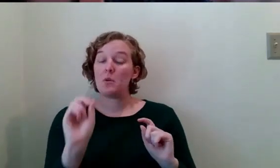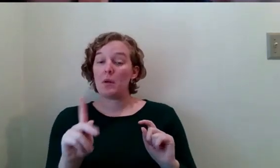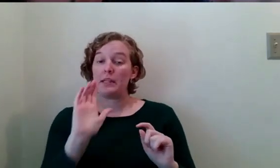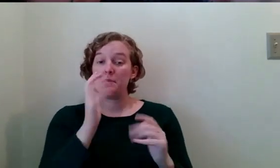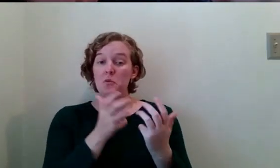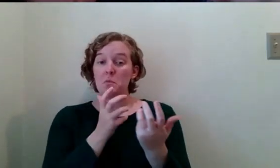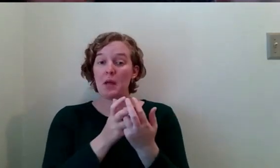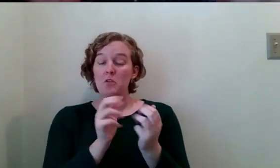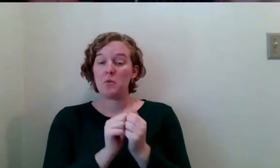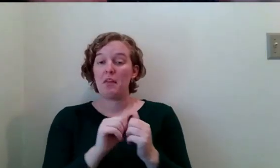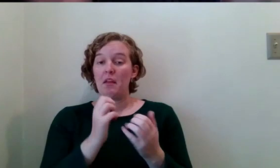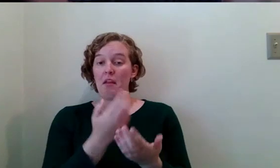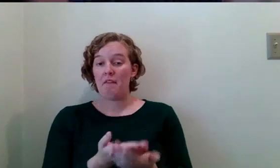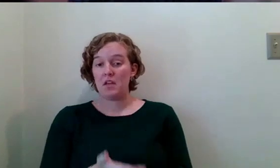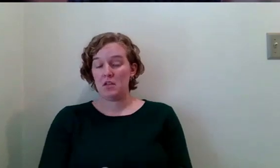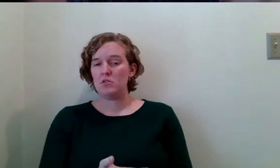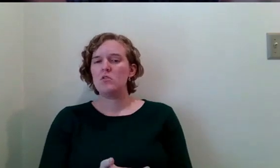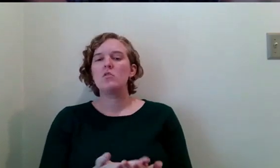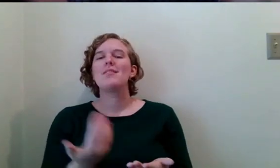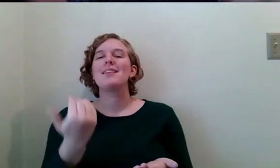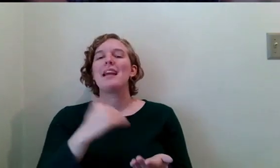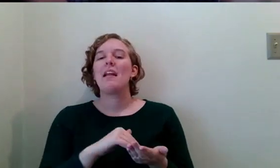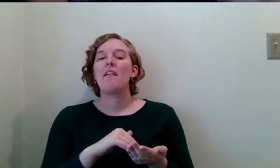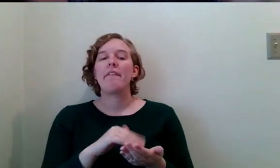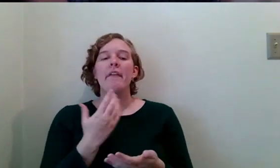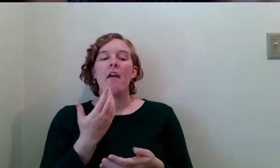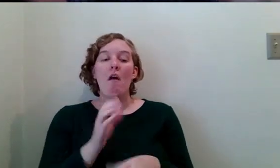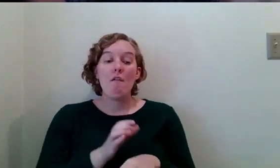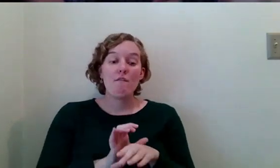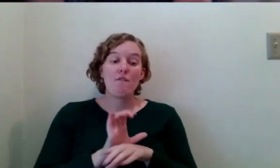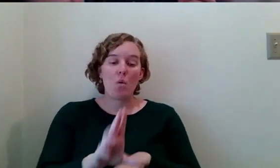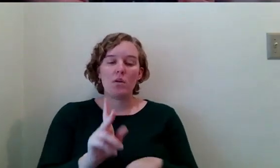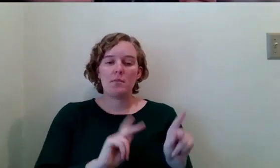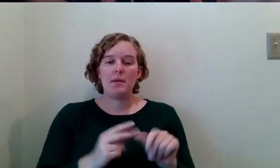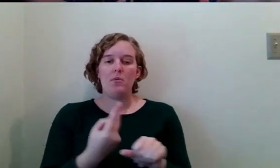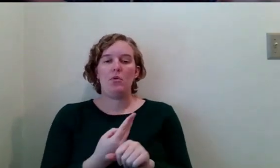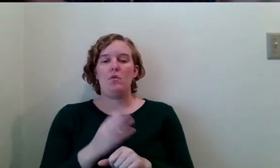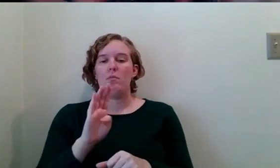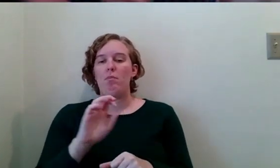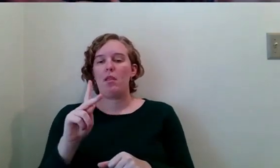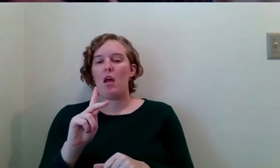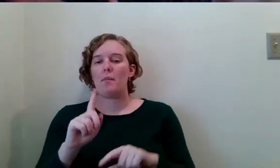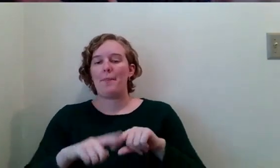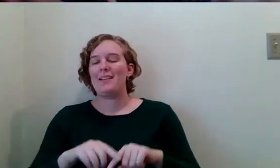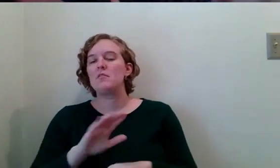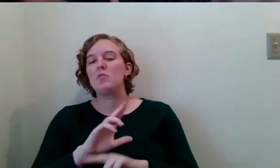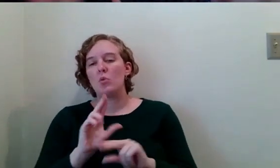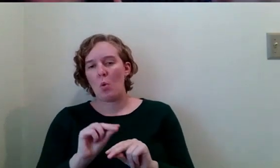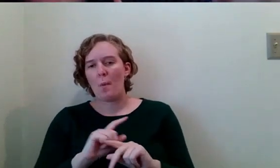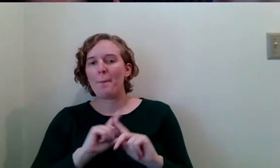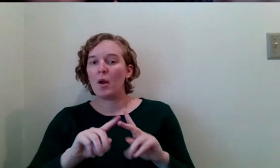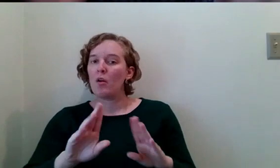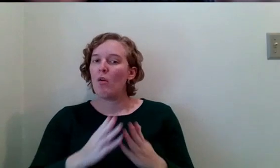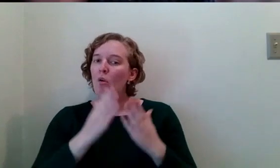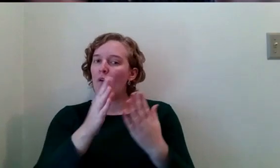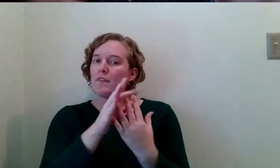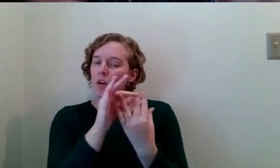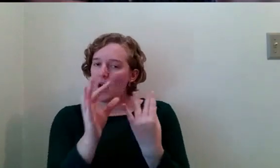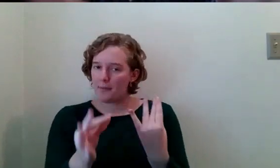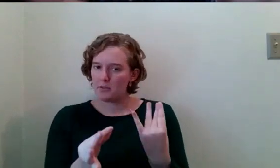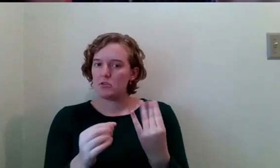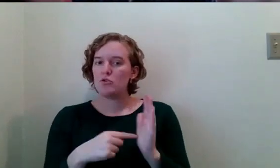evidence. In other words, I don't think you should force people to use block-based modalities, but having it as an option has been shown